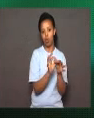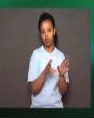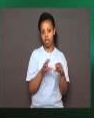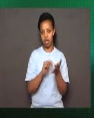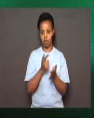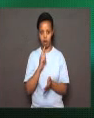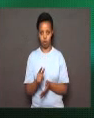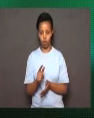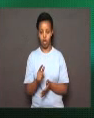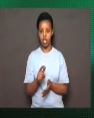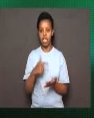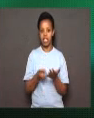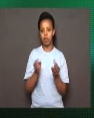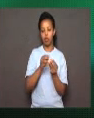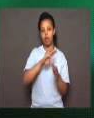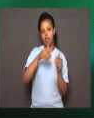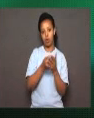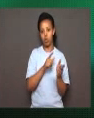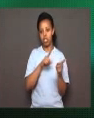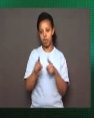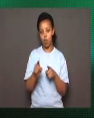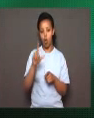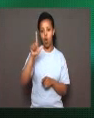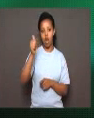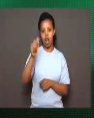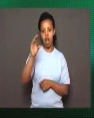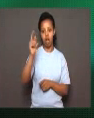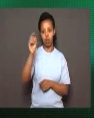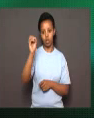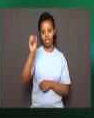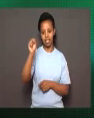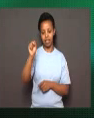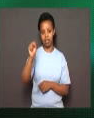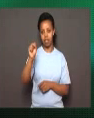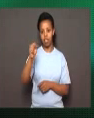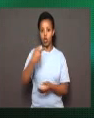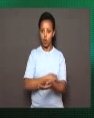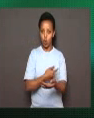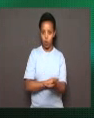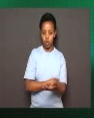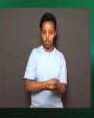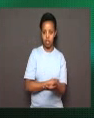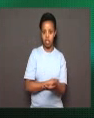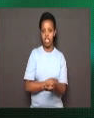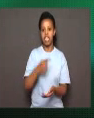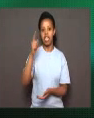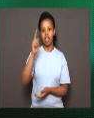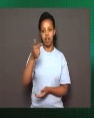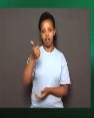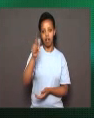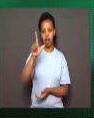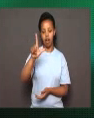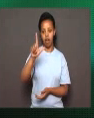They also include lactose, which is glucose bonded with galactose,